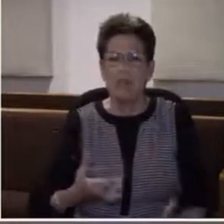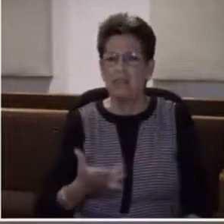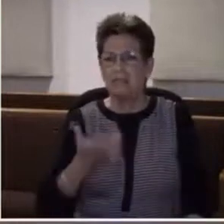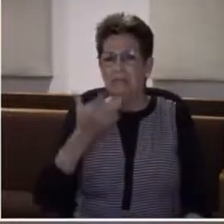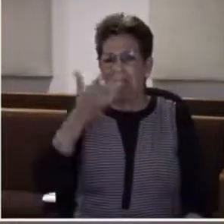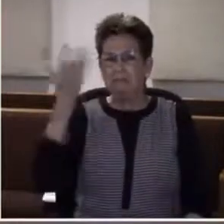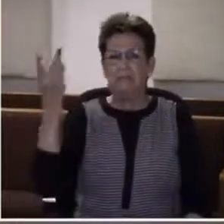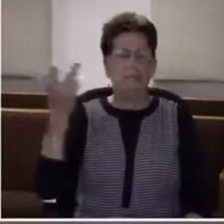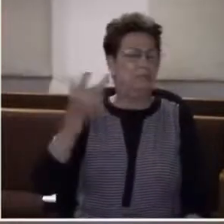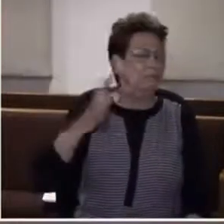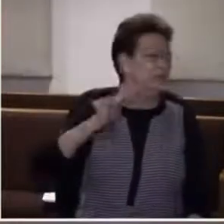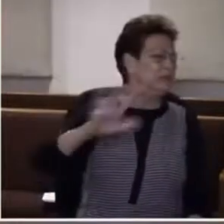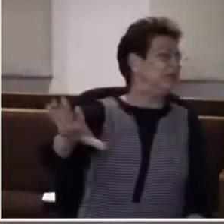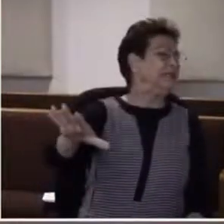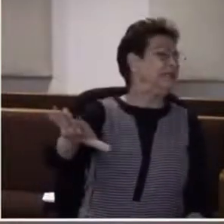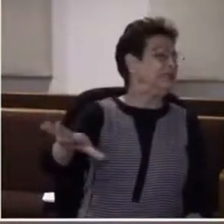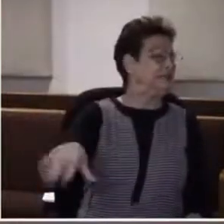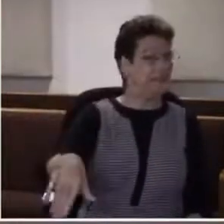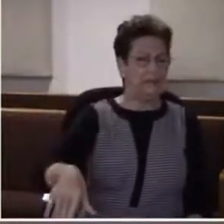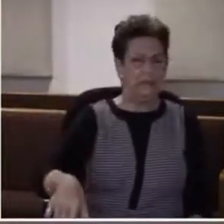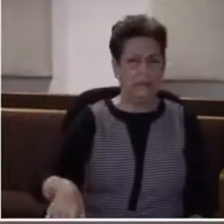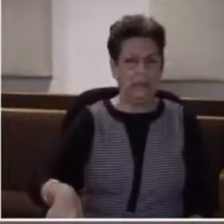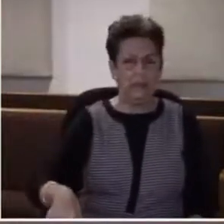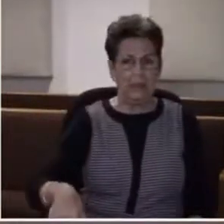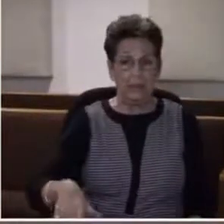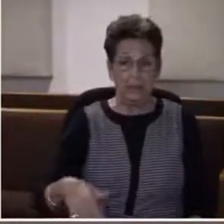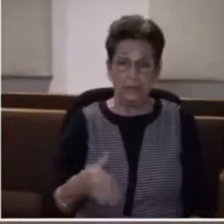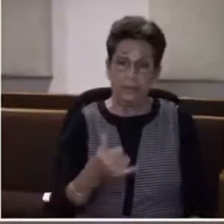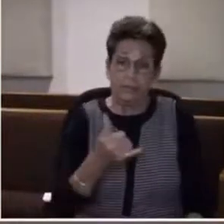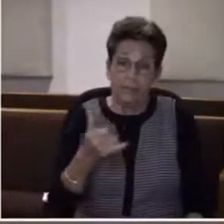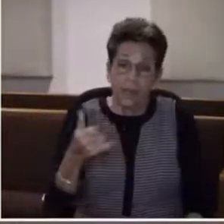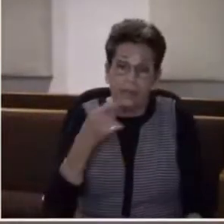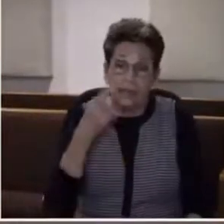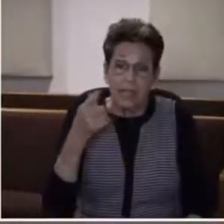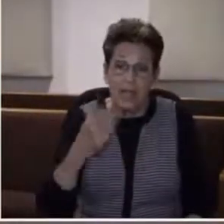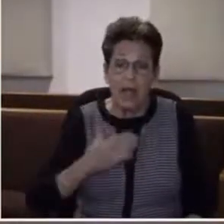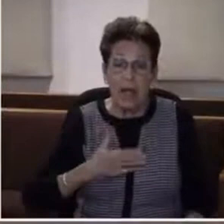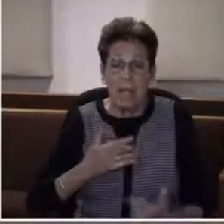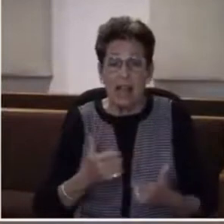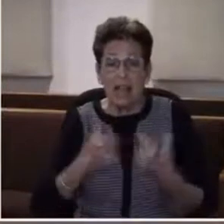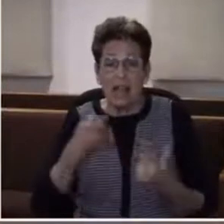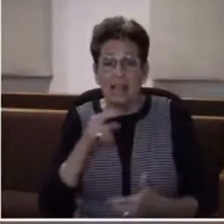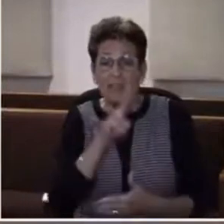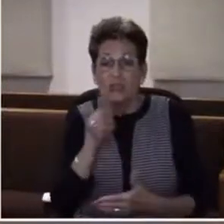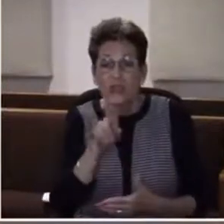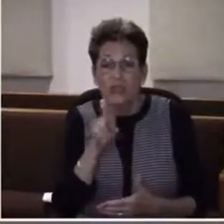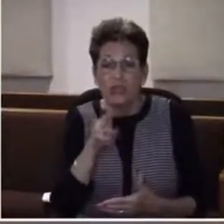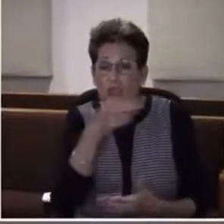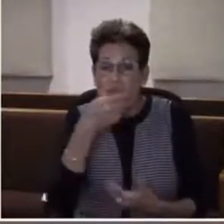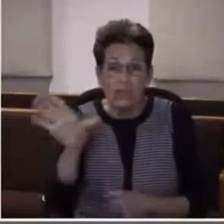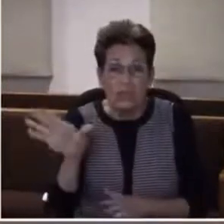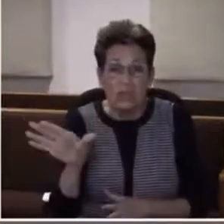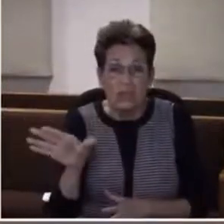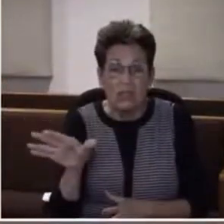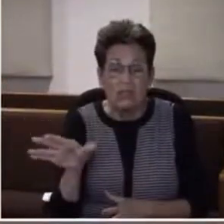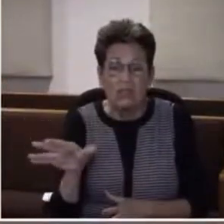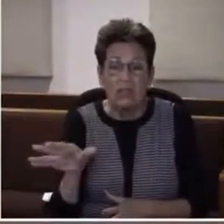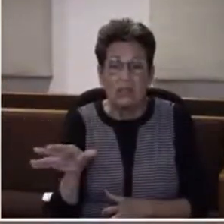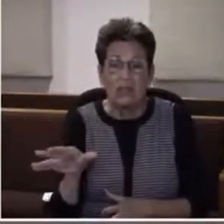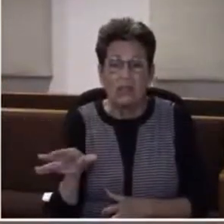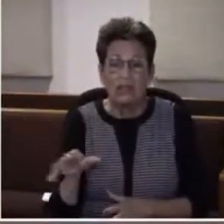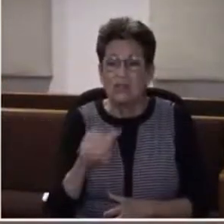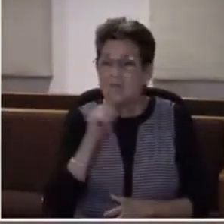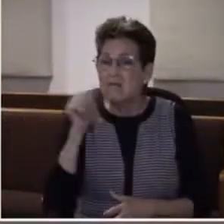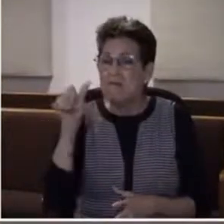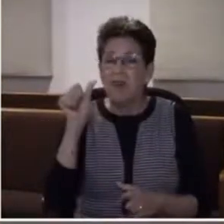essence, what they're saying is, it's useless. It's hopeless. It's